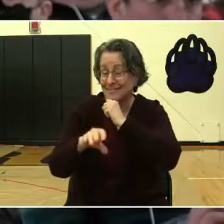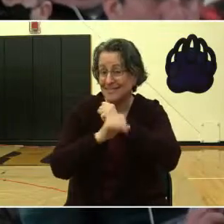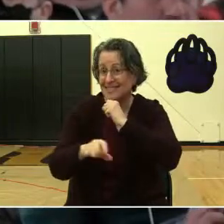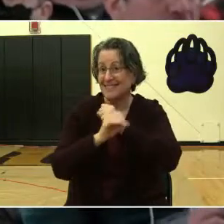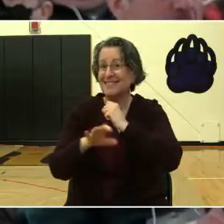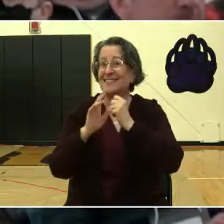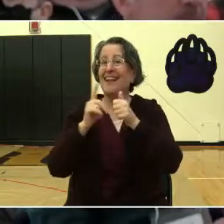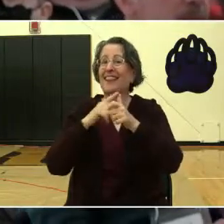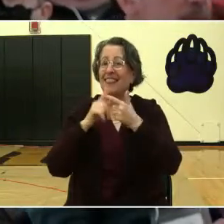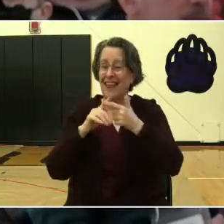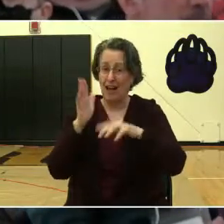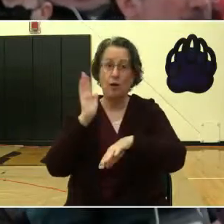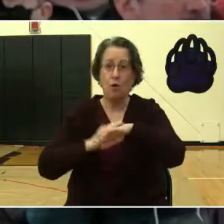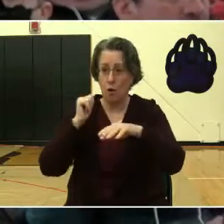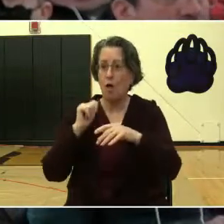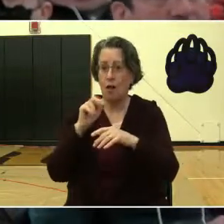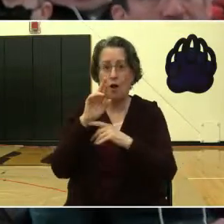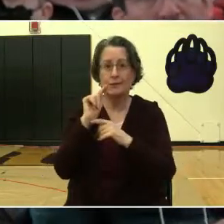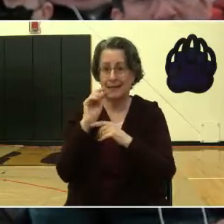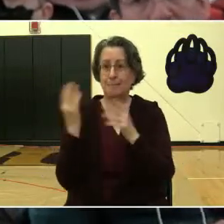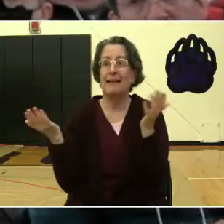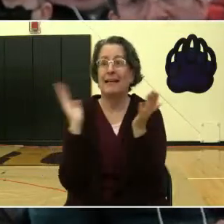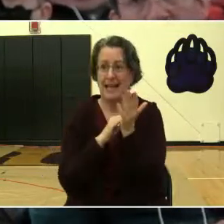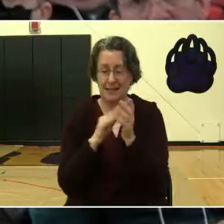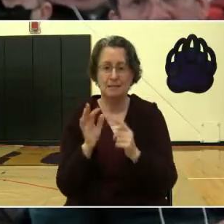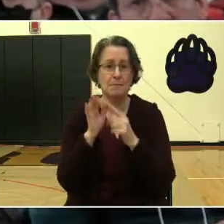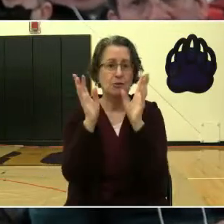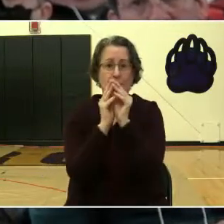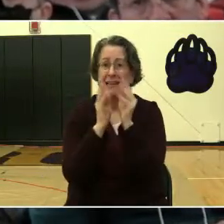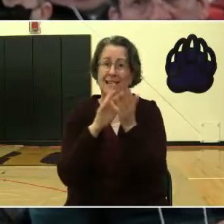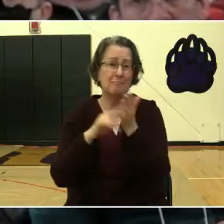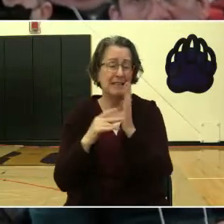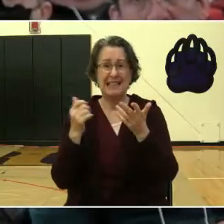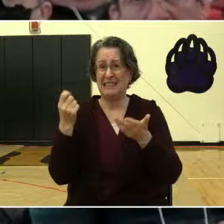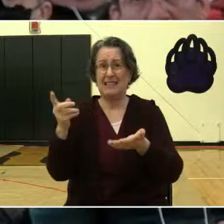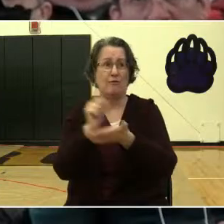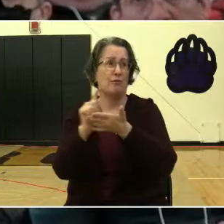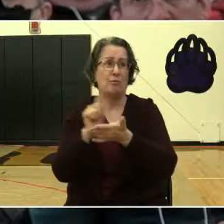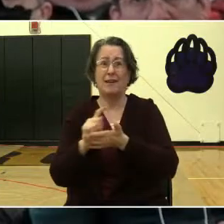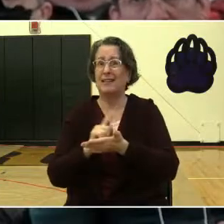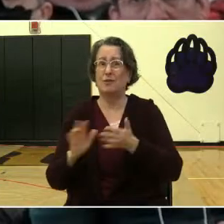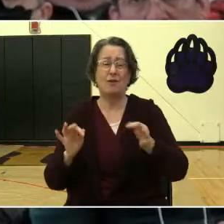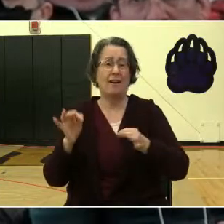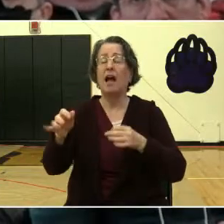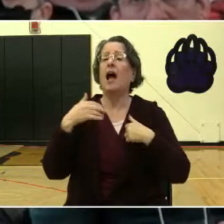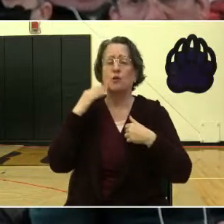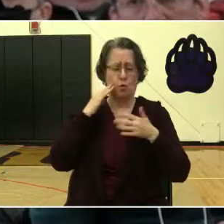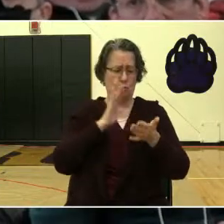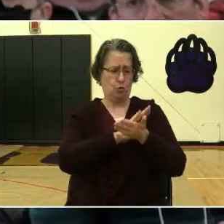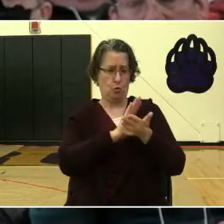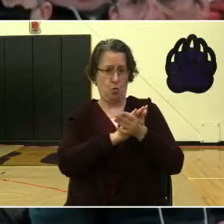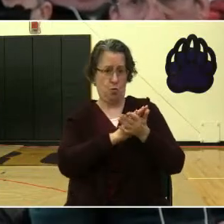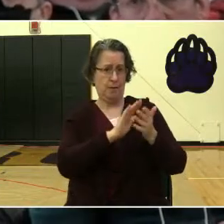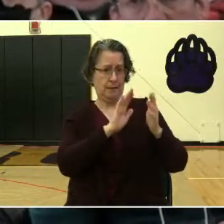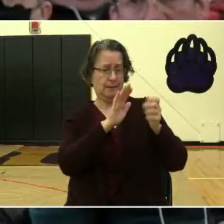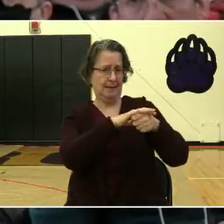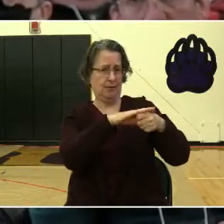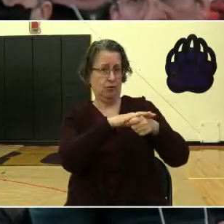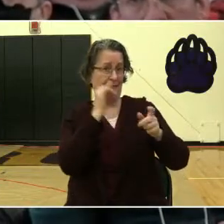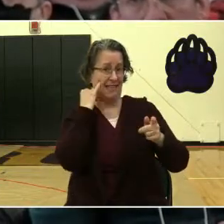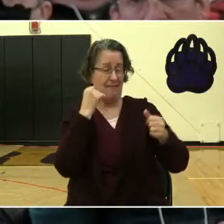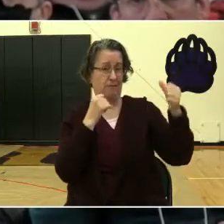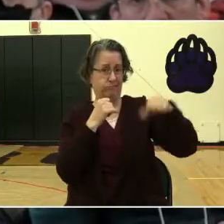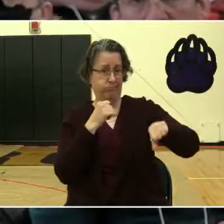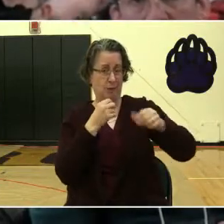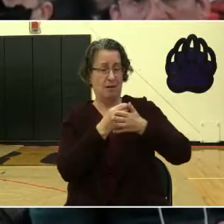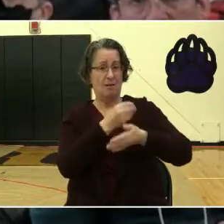at least and what would that impact because I know like with the school district if we defeated our budget then the delay